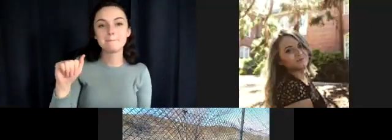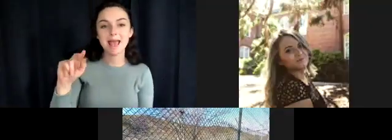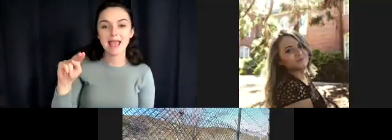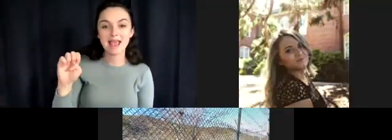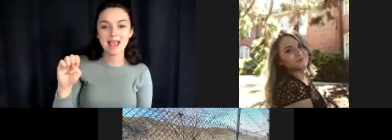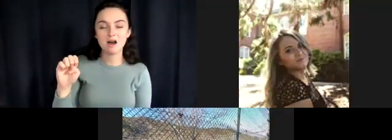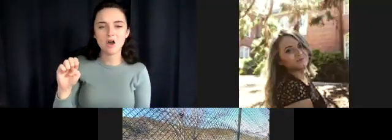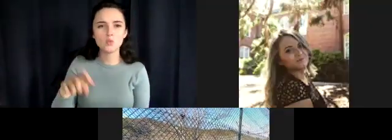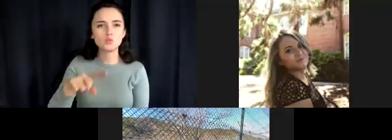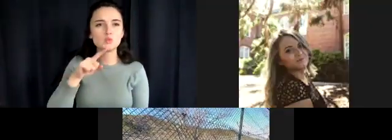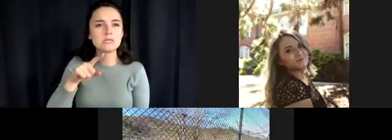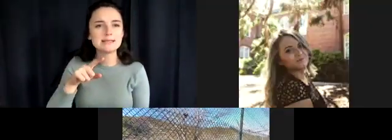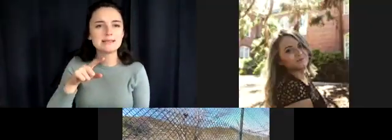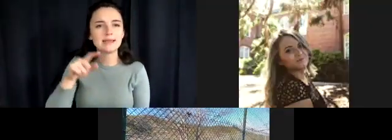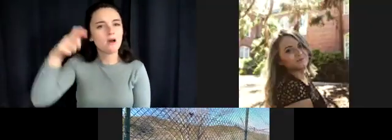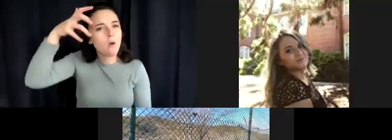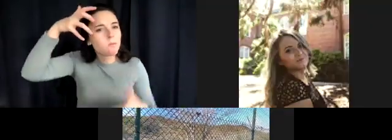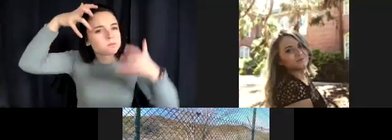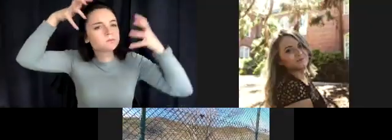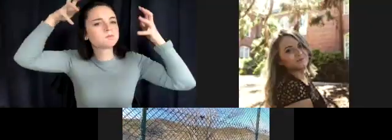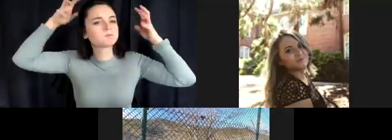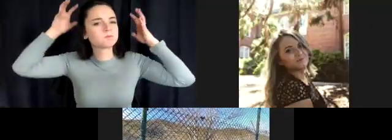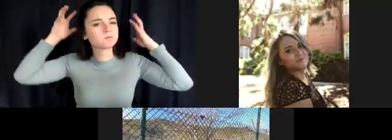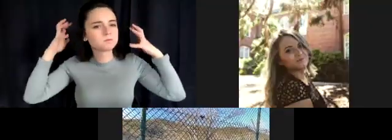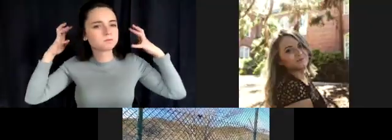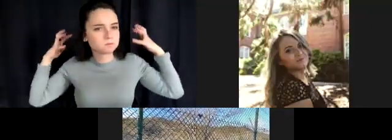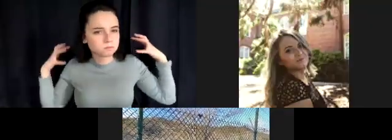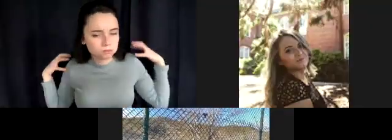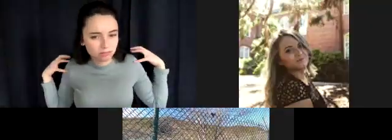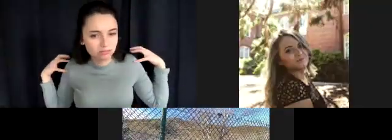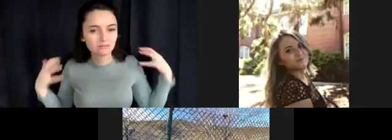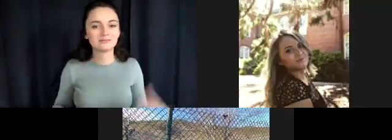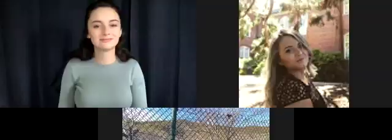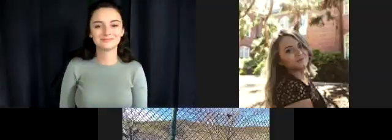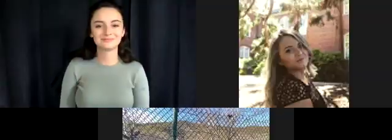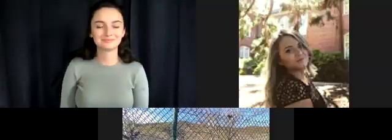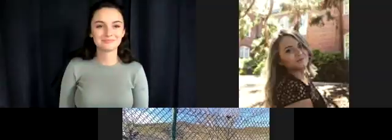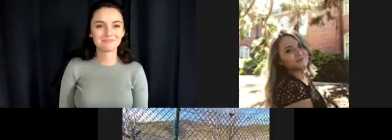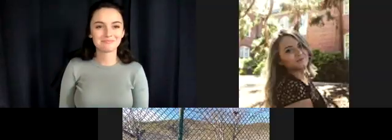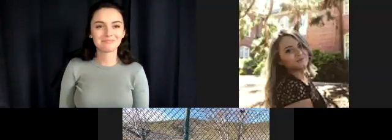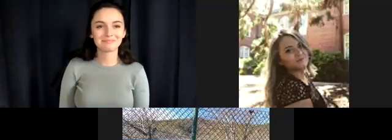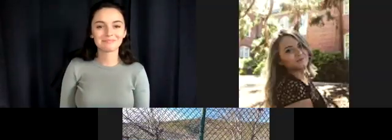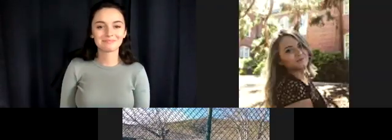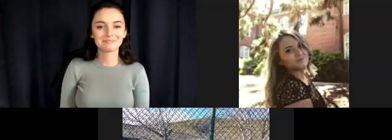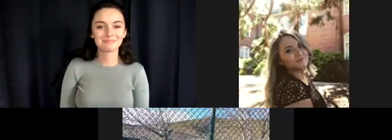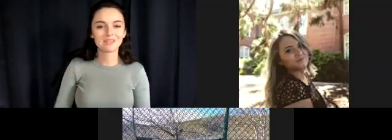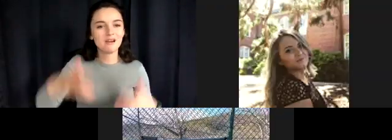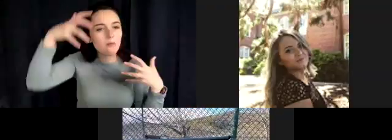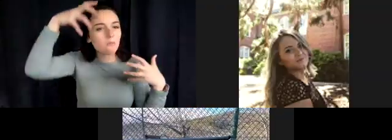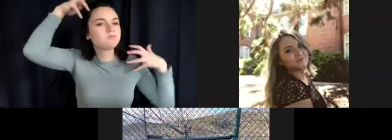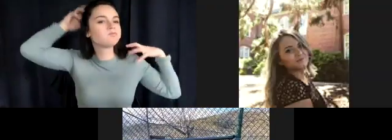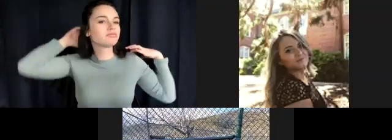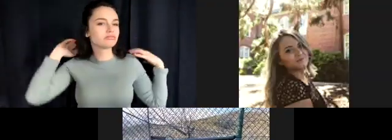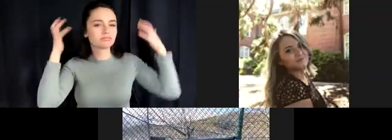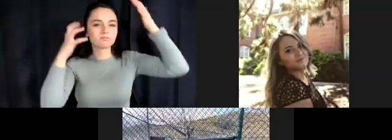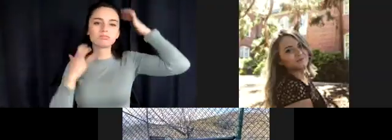of really long fur over their shoulders and over their head and chest, and sometimes